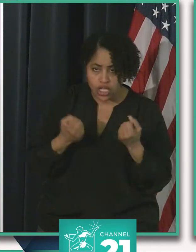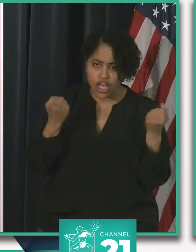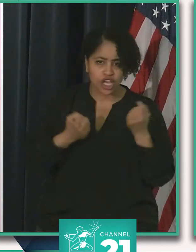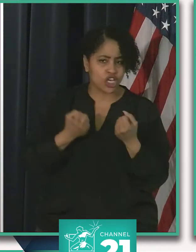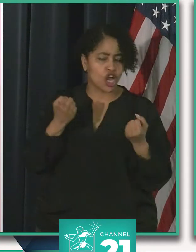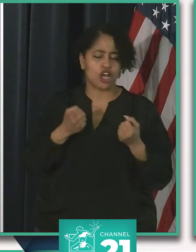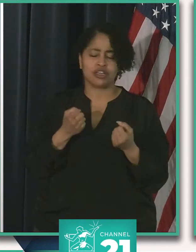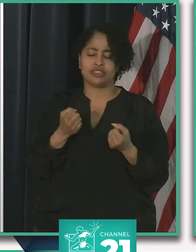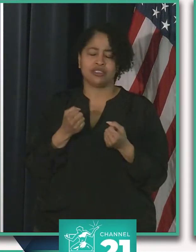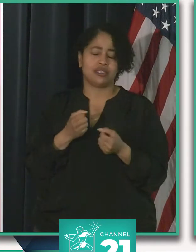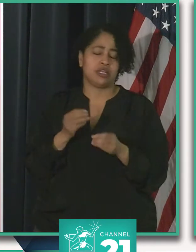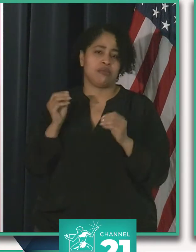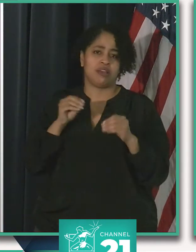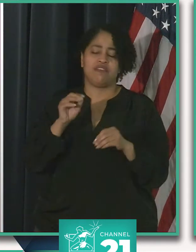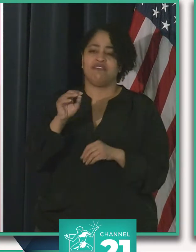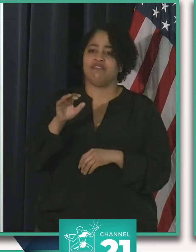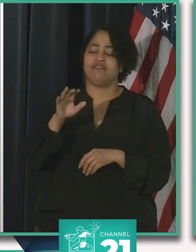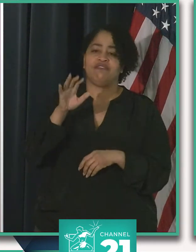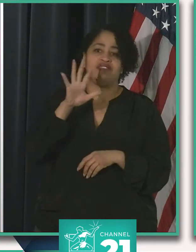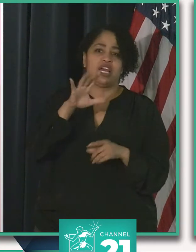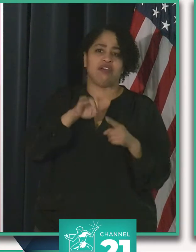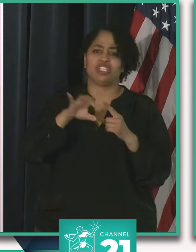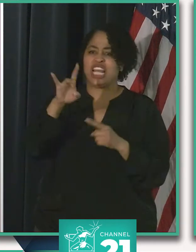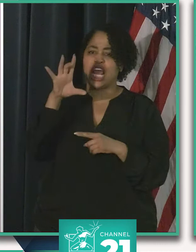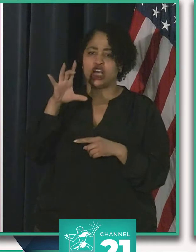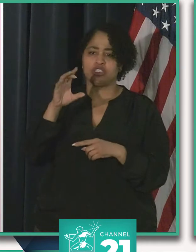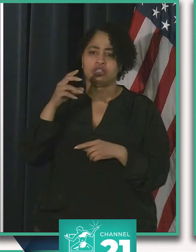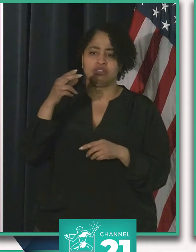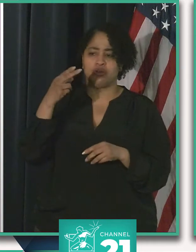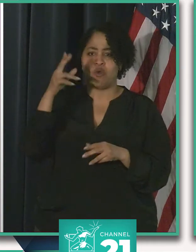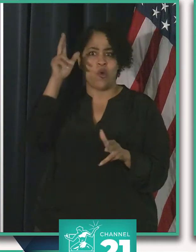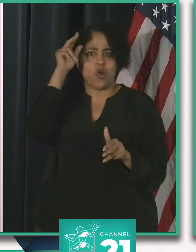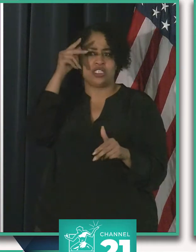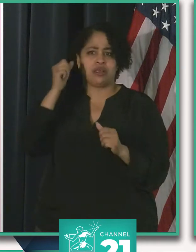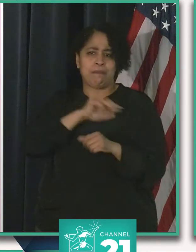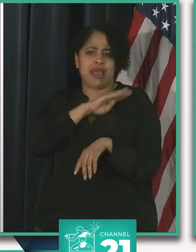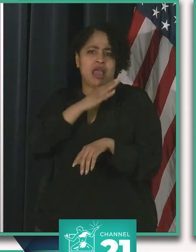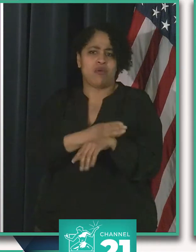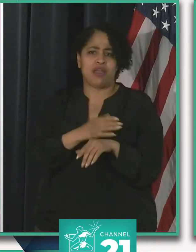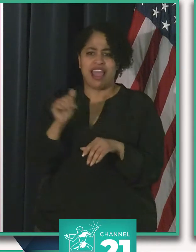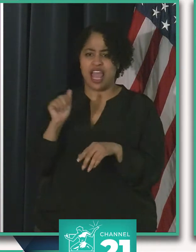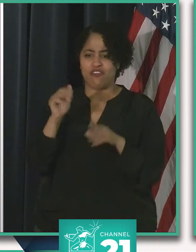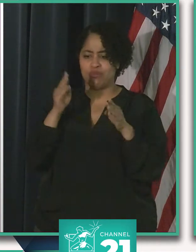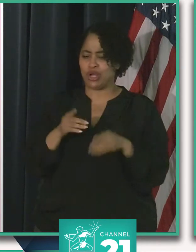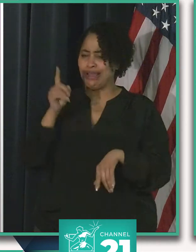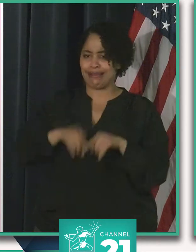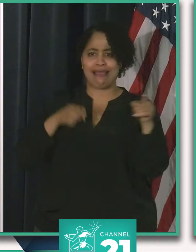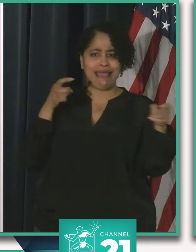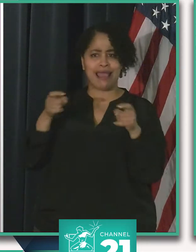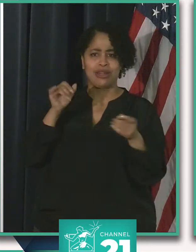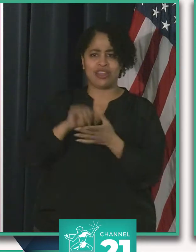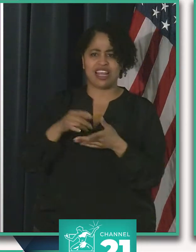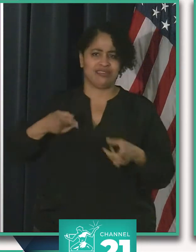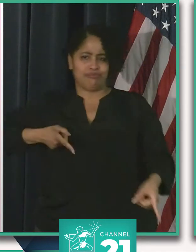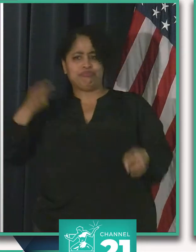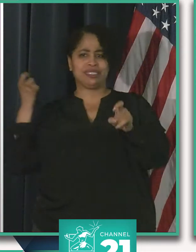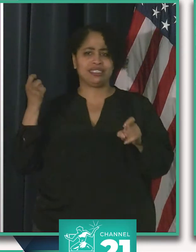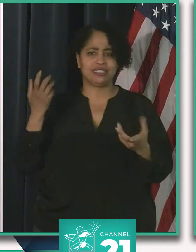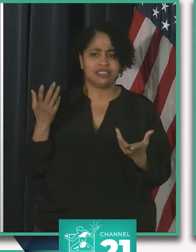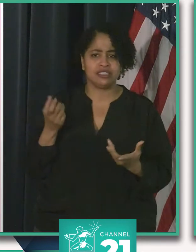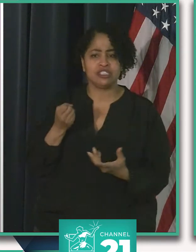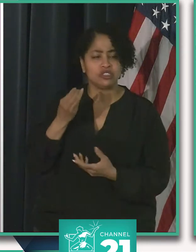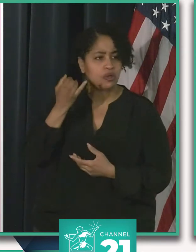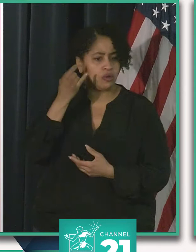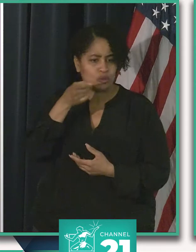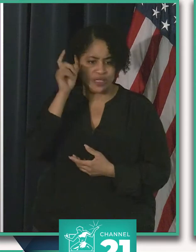out 500 to 800 horsepower, and the average person cannot handle that kind of power. So you